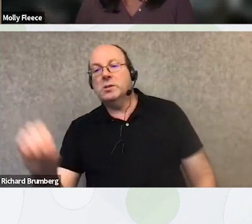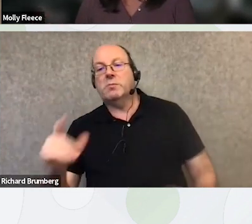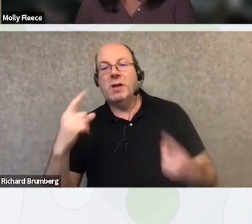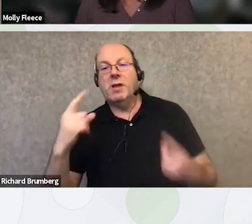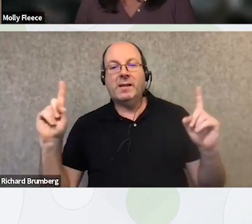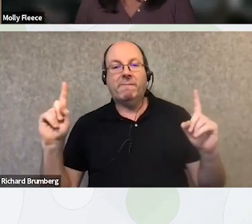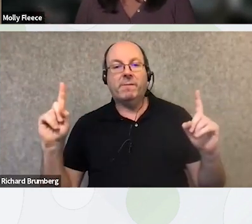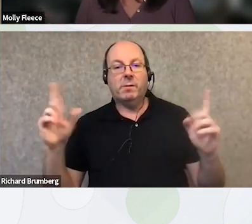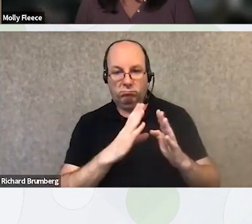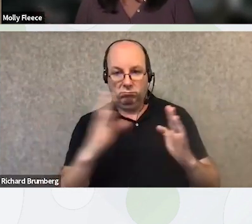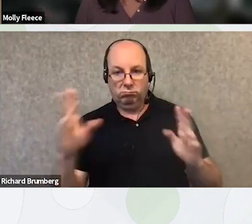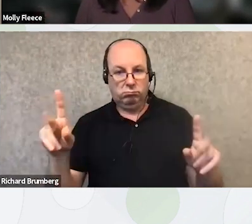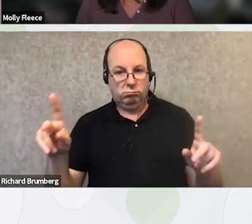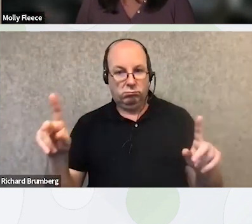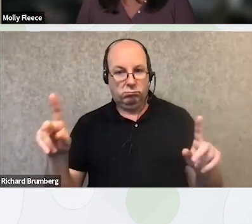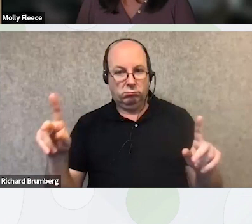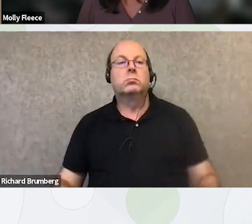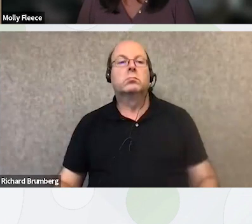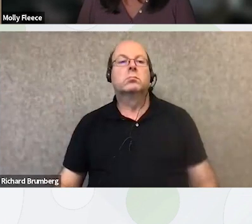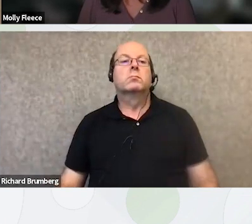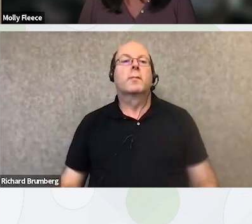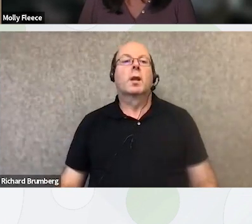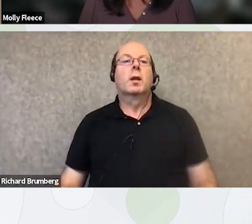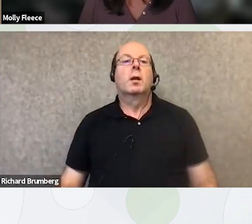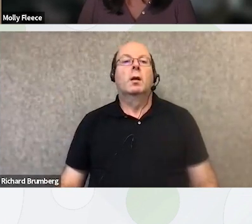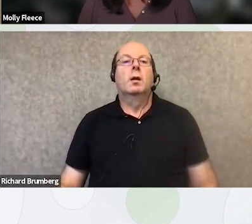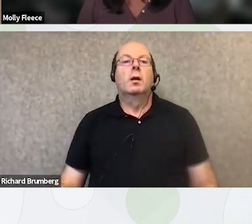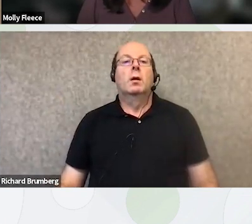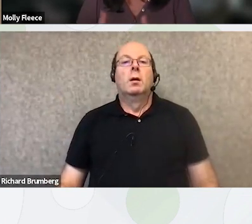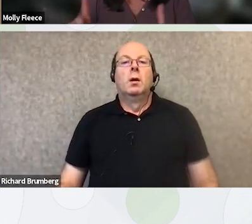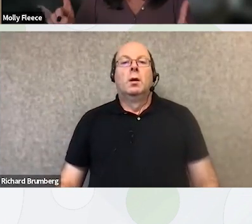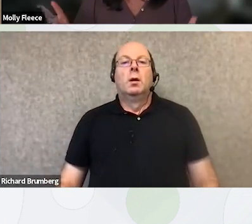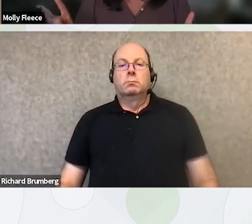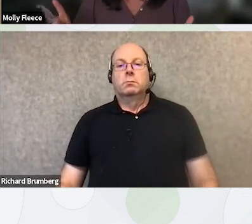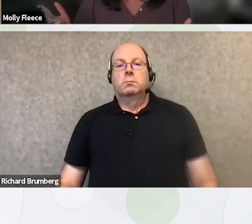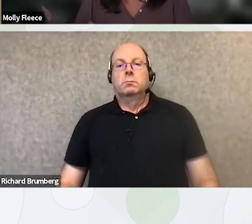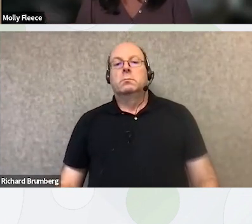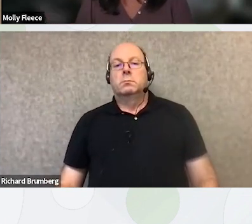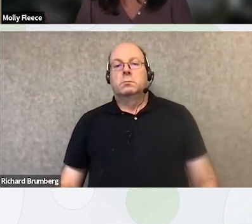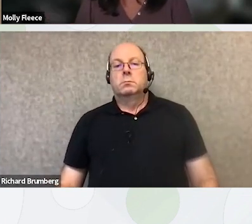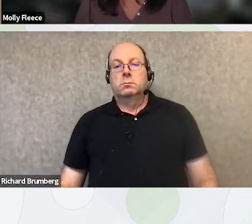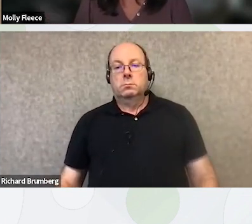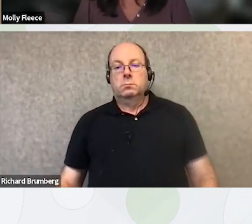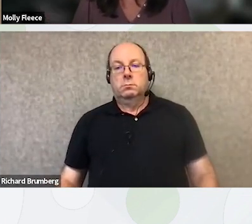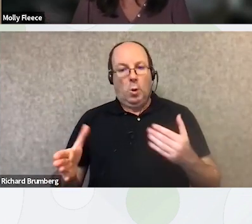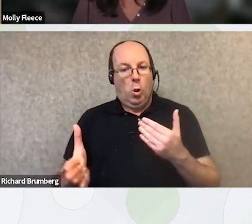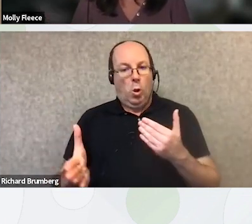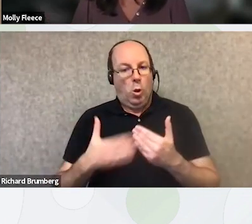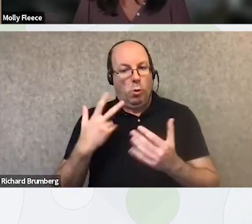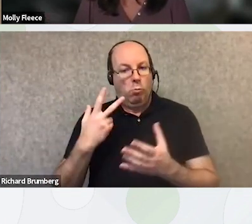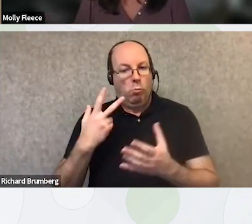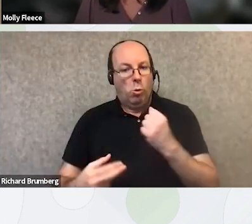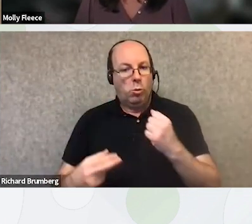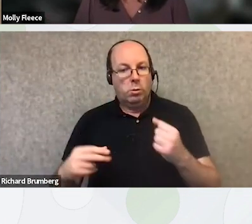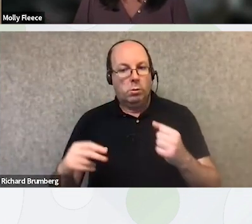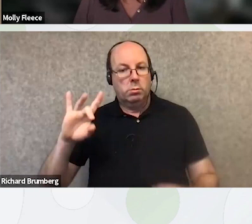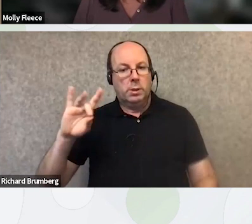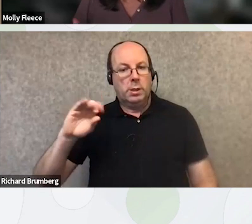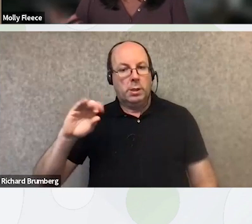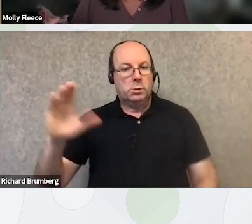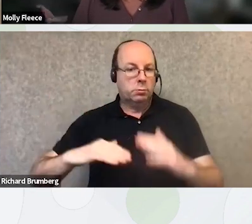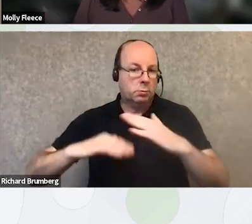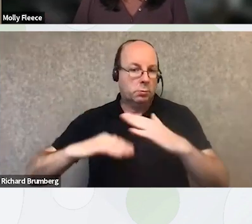here, as well as almost 80% effective in both vaccines for preventing the need for medical attention. So